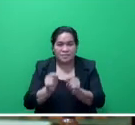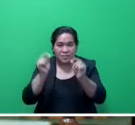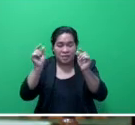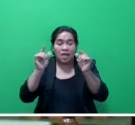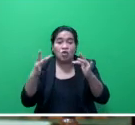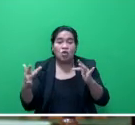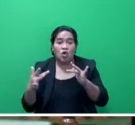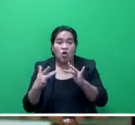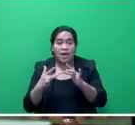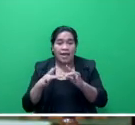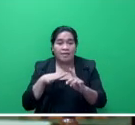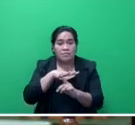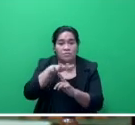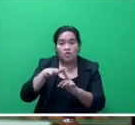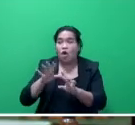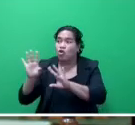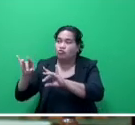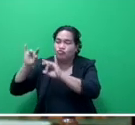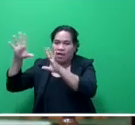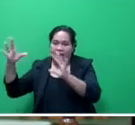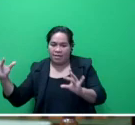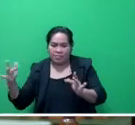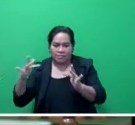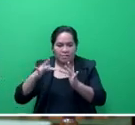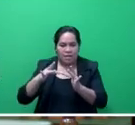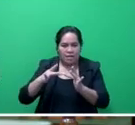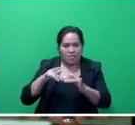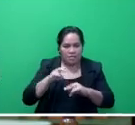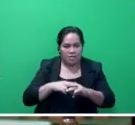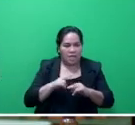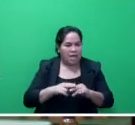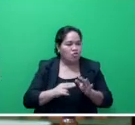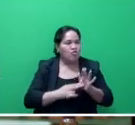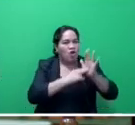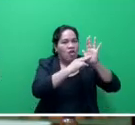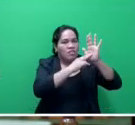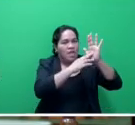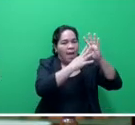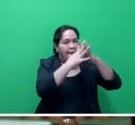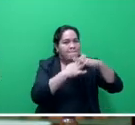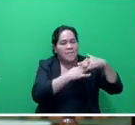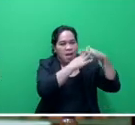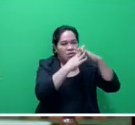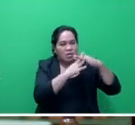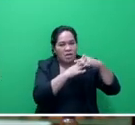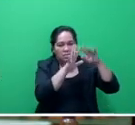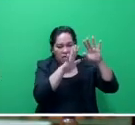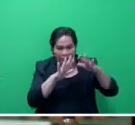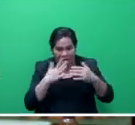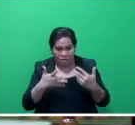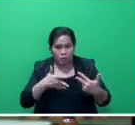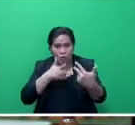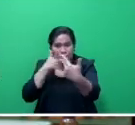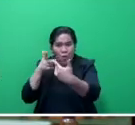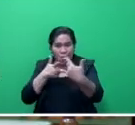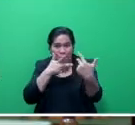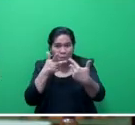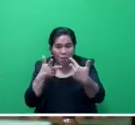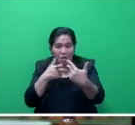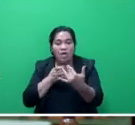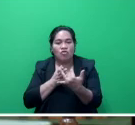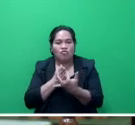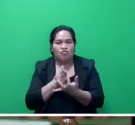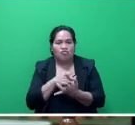connects Australia to Fiji to the west coast of North America. All of these Zoom meetings that we are having, Mr. Speaker, sir, is through